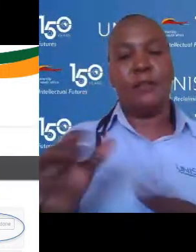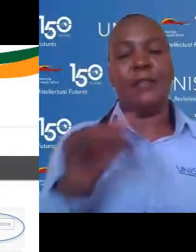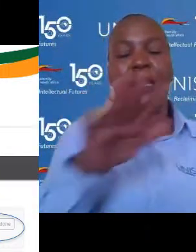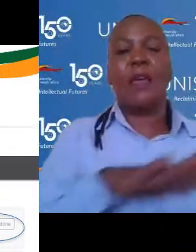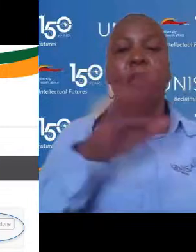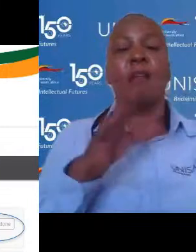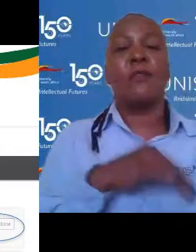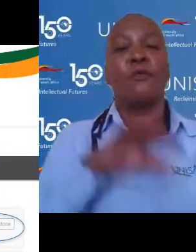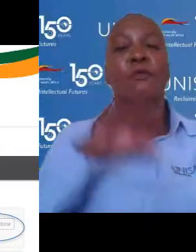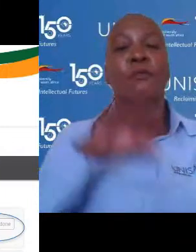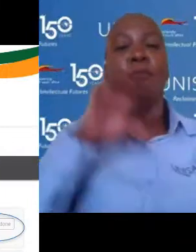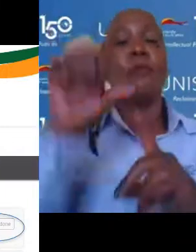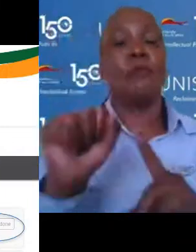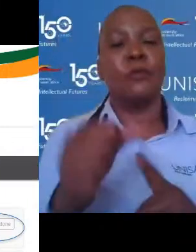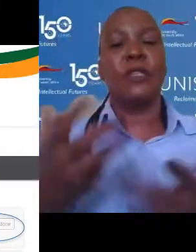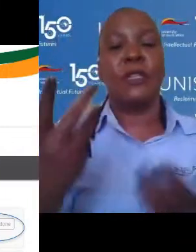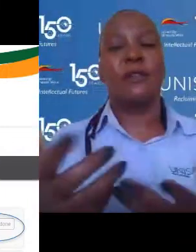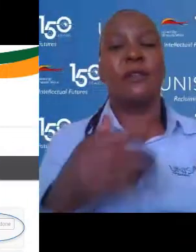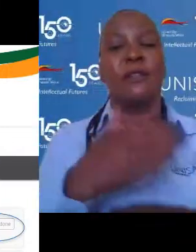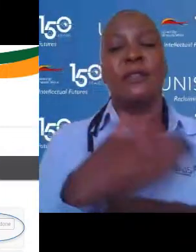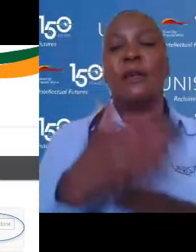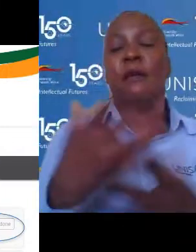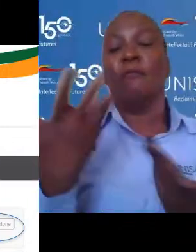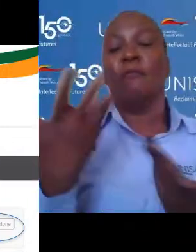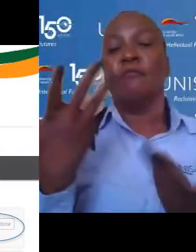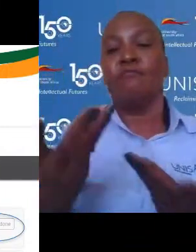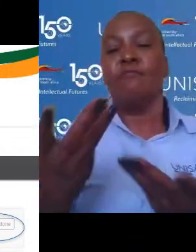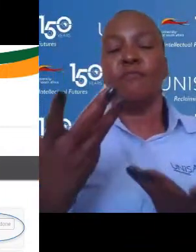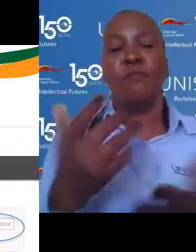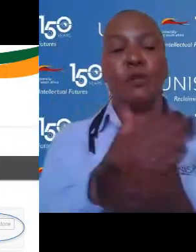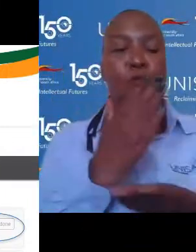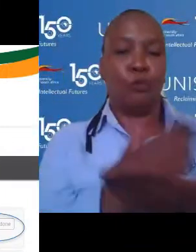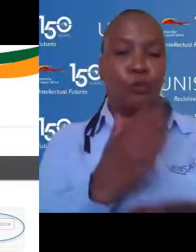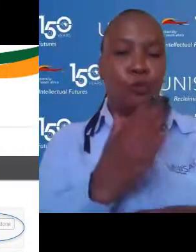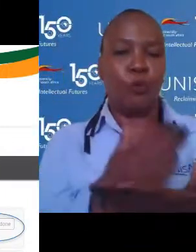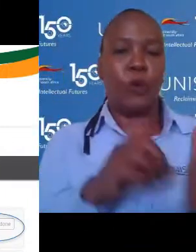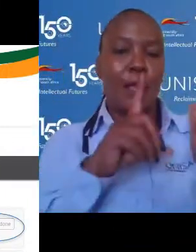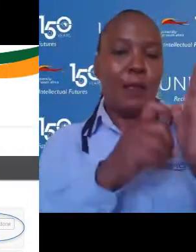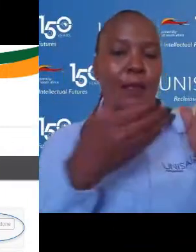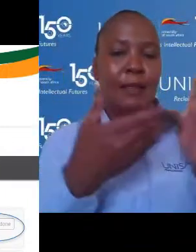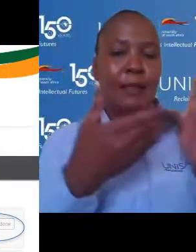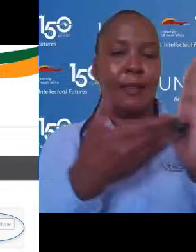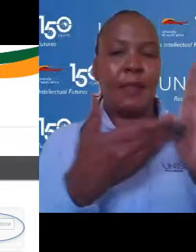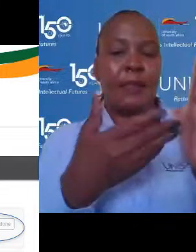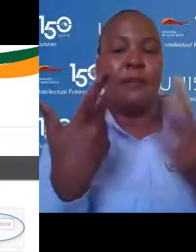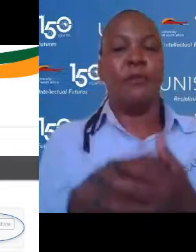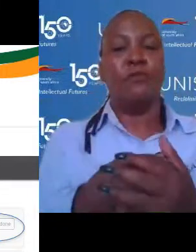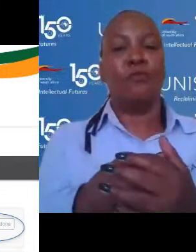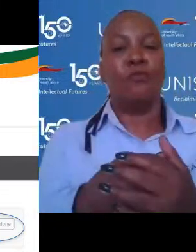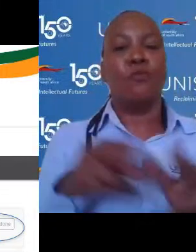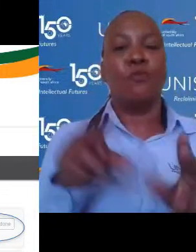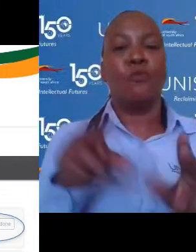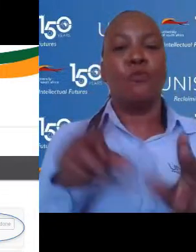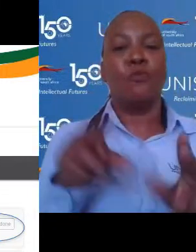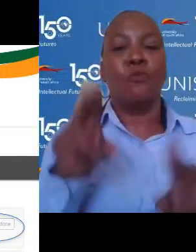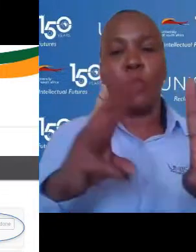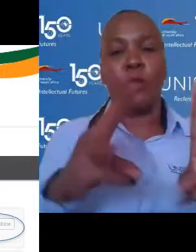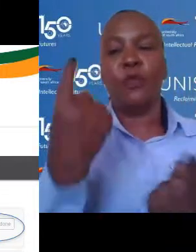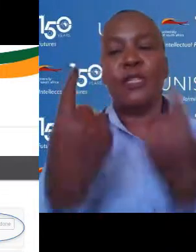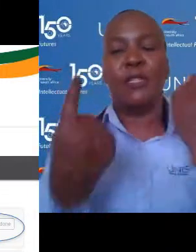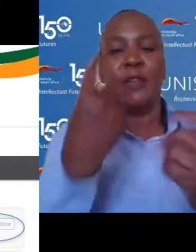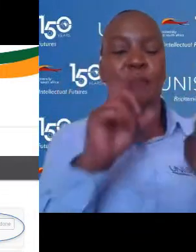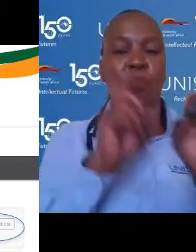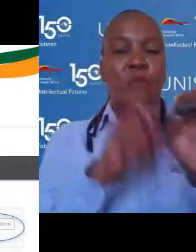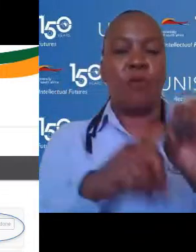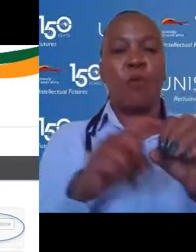the Mark is Done tab, so be sure to click on these as you navigate your way through each course. On the left, we see